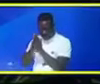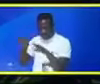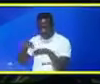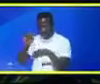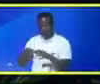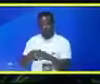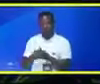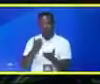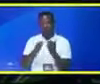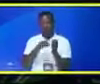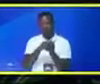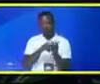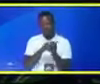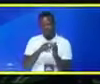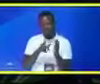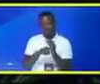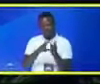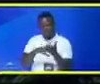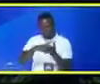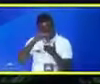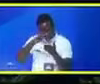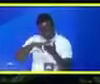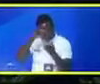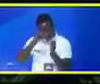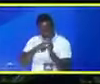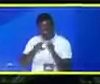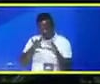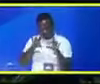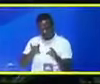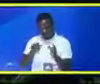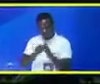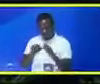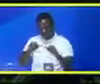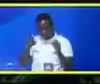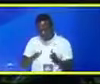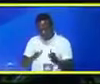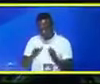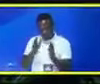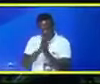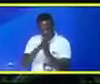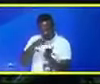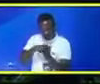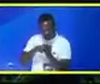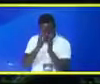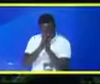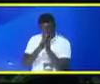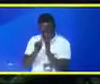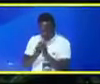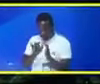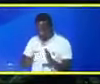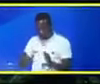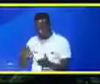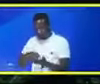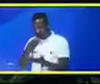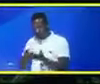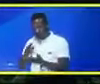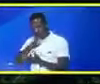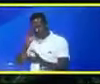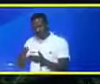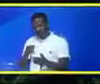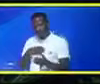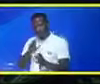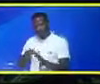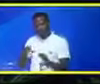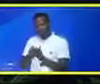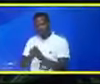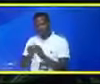be weak, but learn to hold on to the four horns of the altar. Father, my children will not fall. My children, I will not give